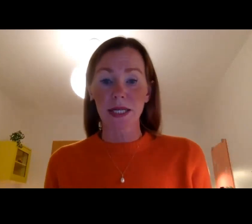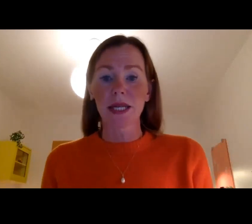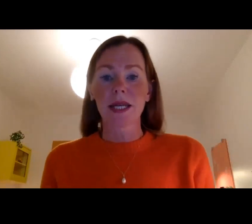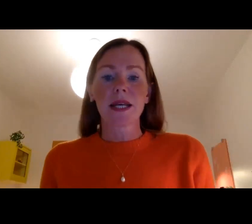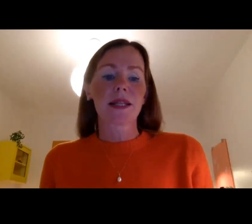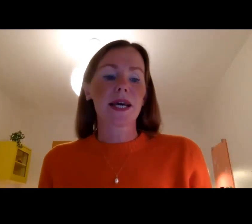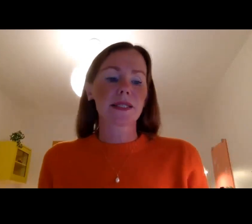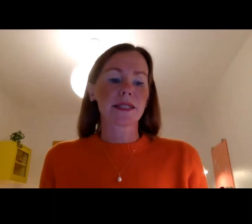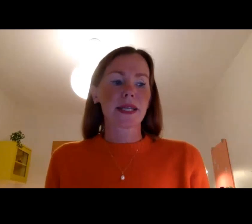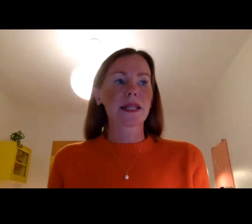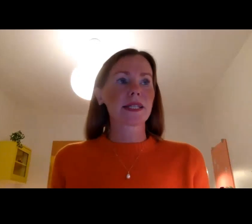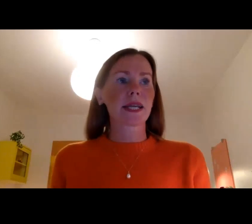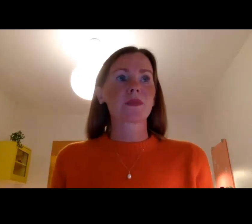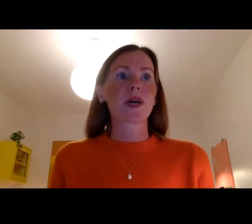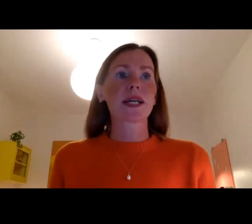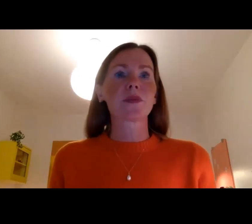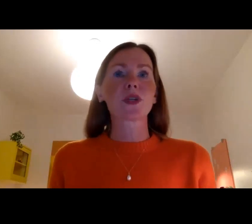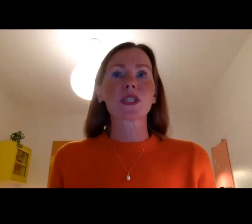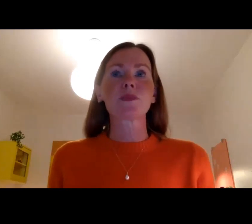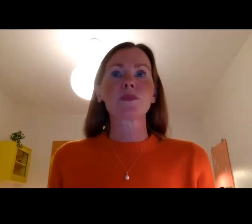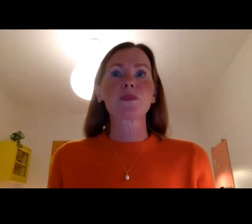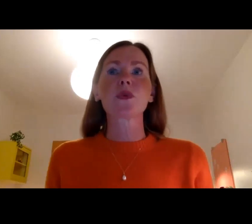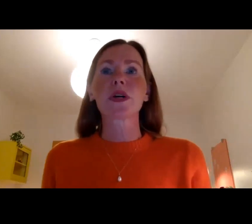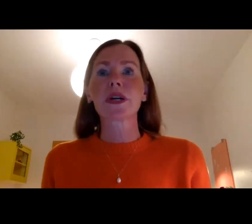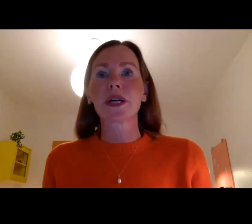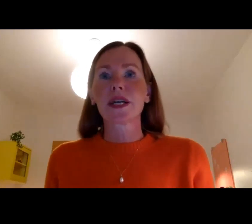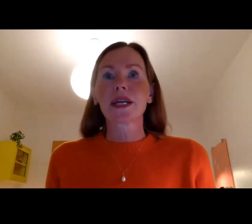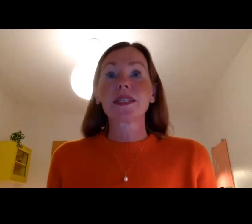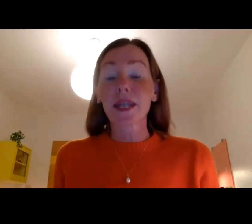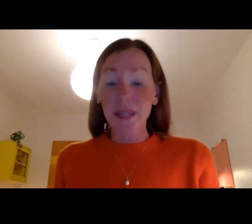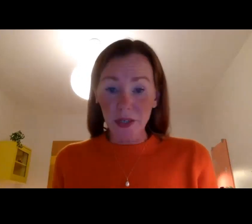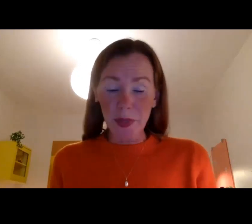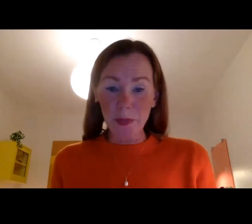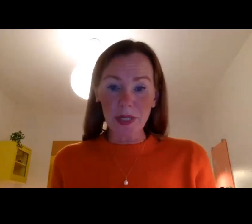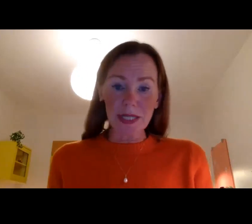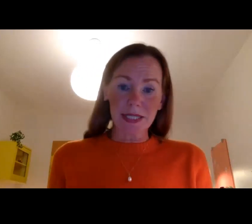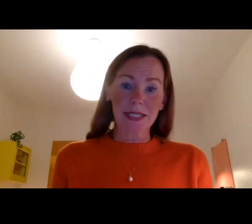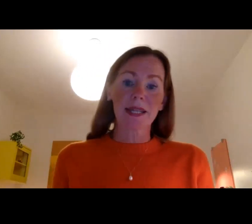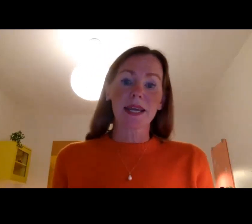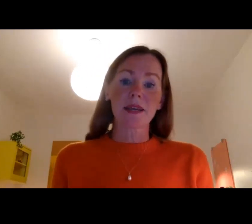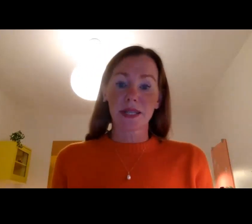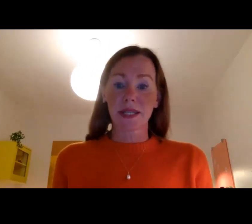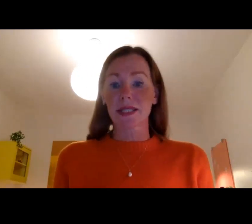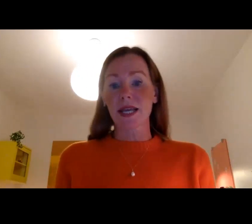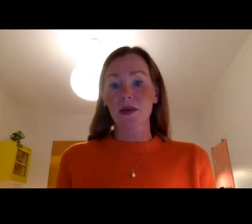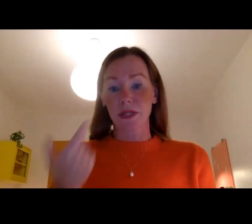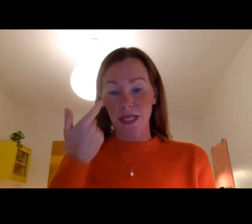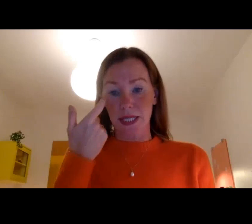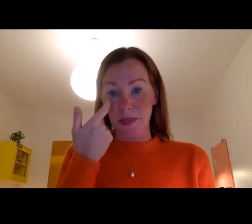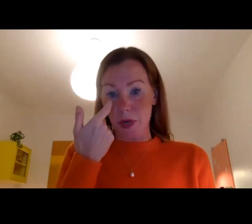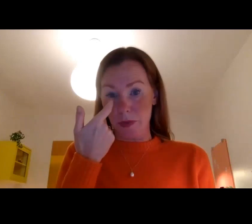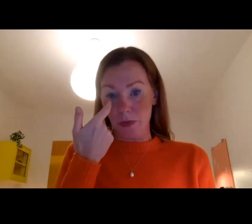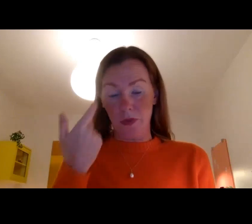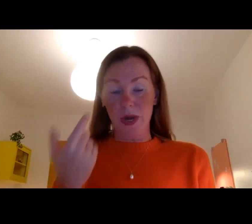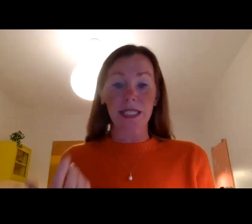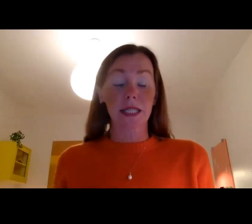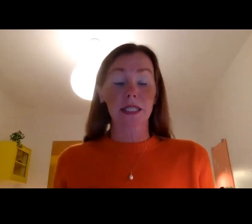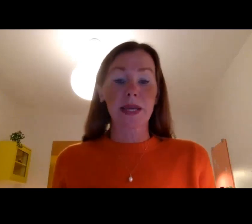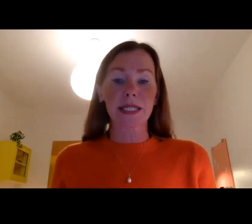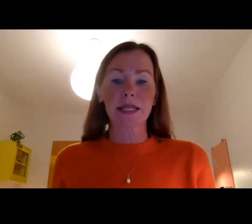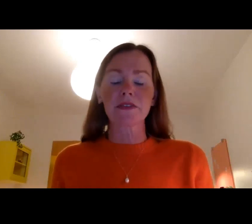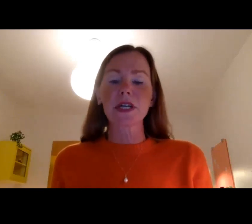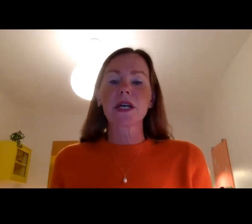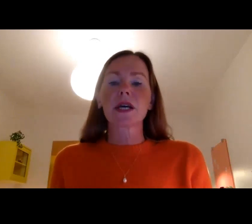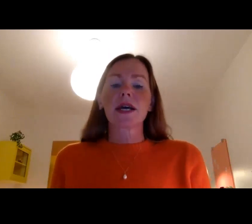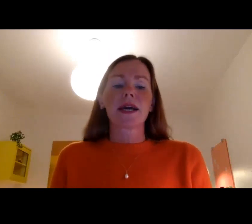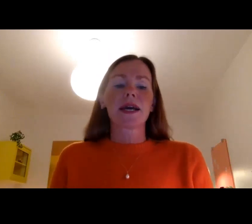one. That in the second one, it was more younger people. Still, this apartment was quite